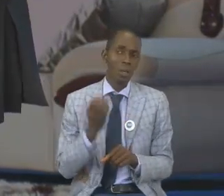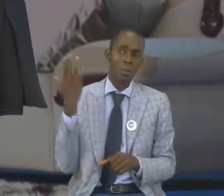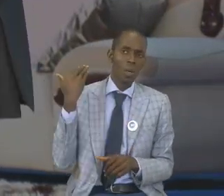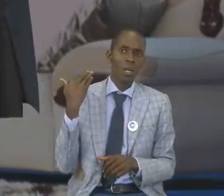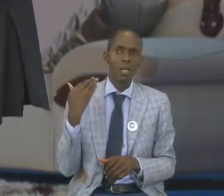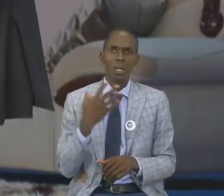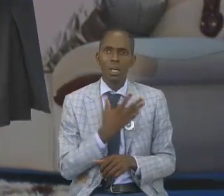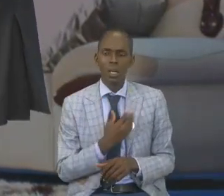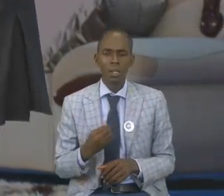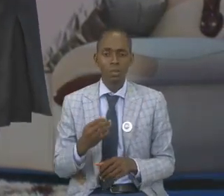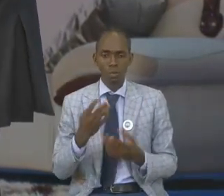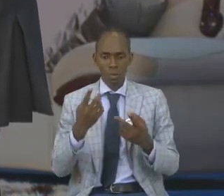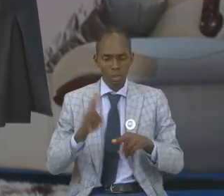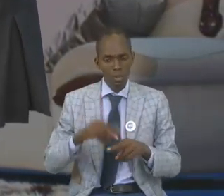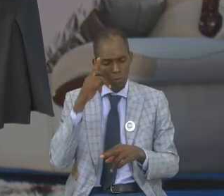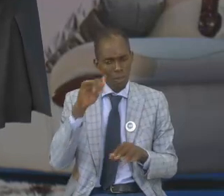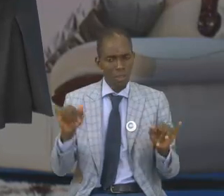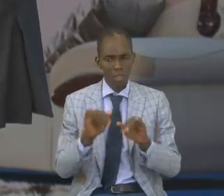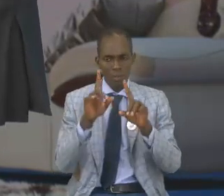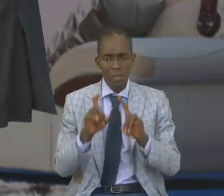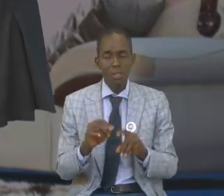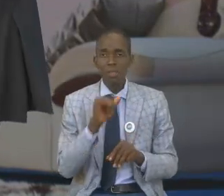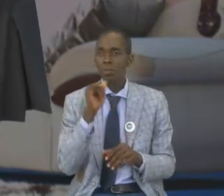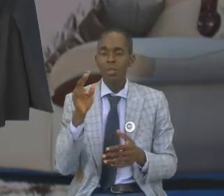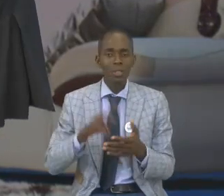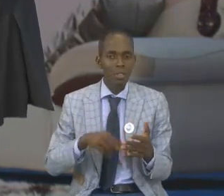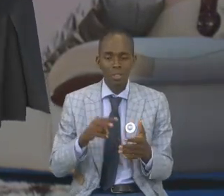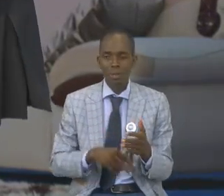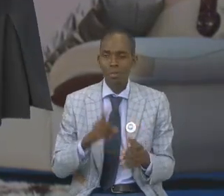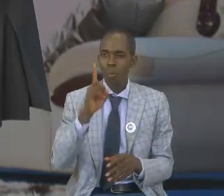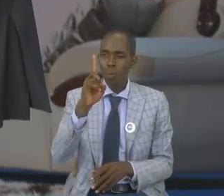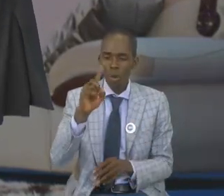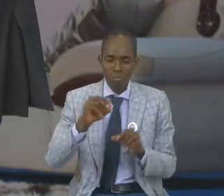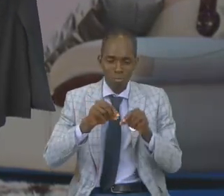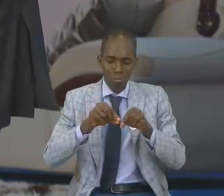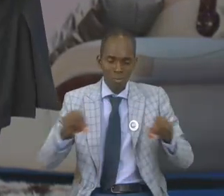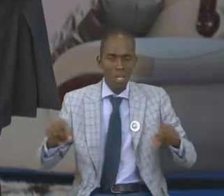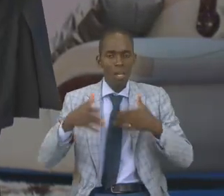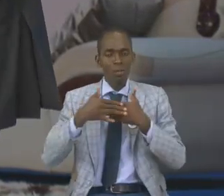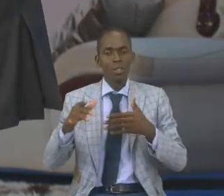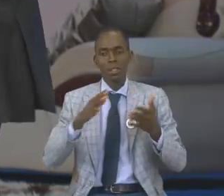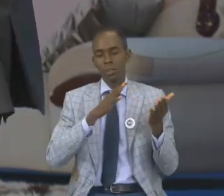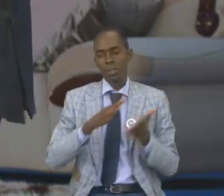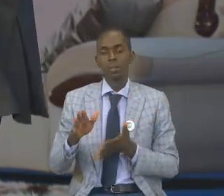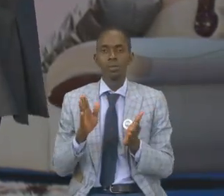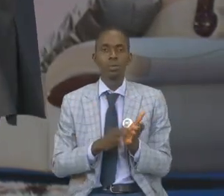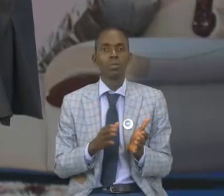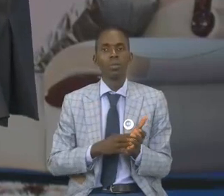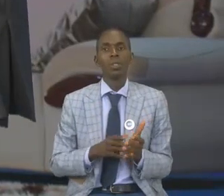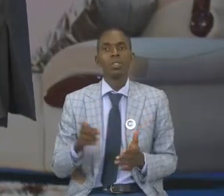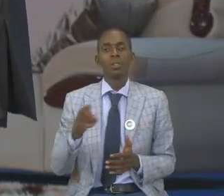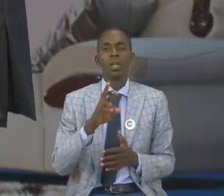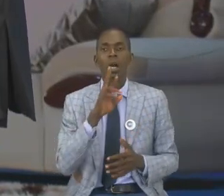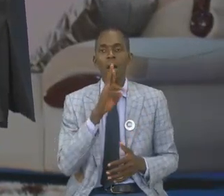for the same exam now, they have not read a jot after they came out of school. They're